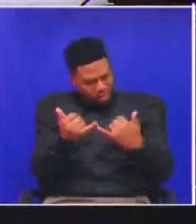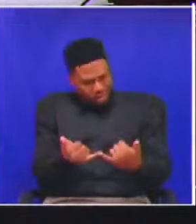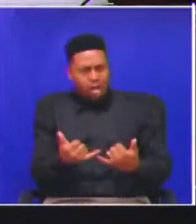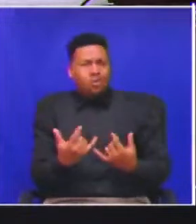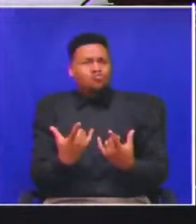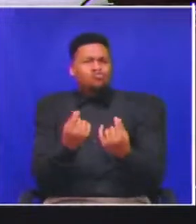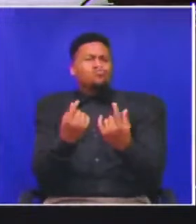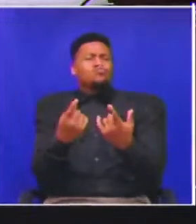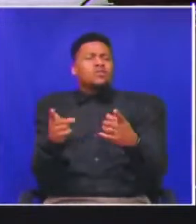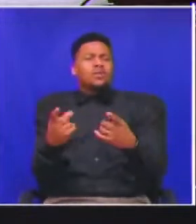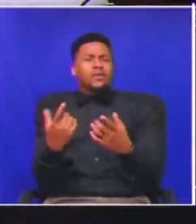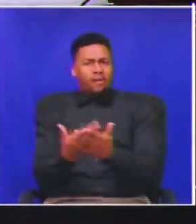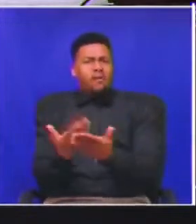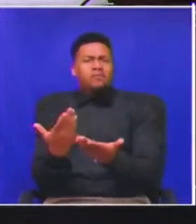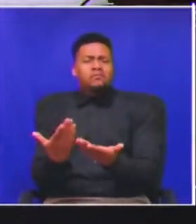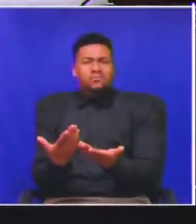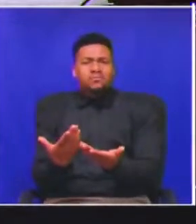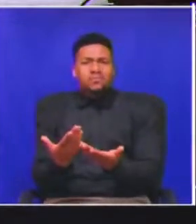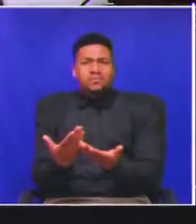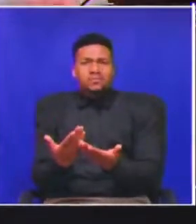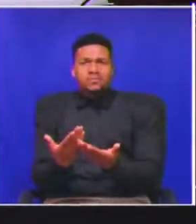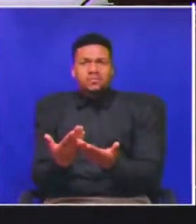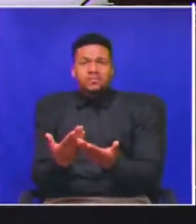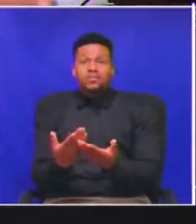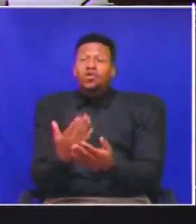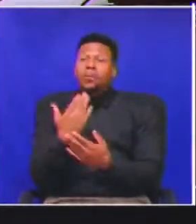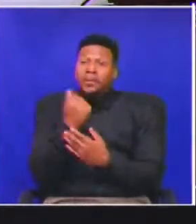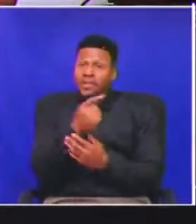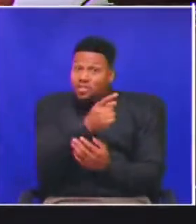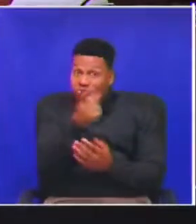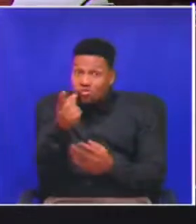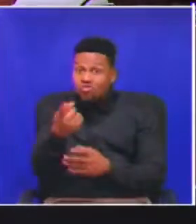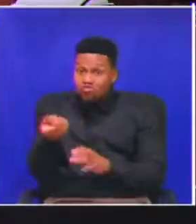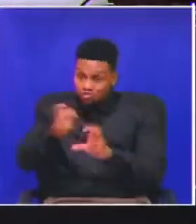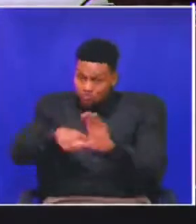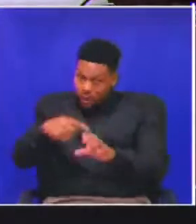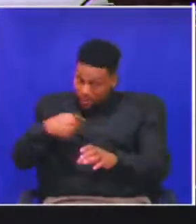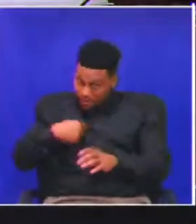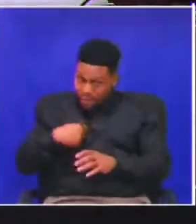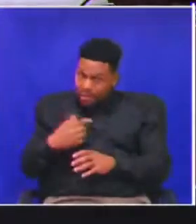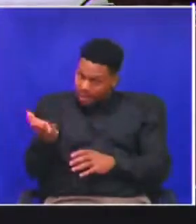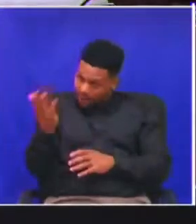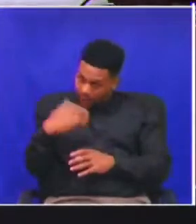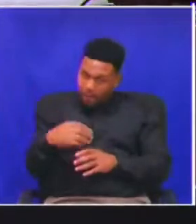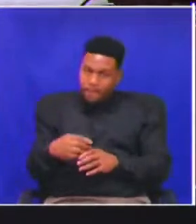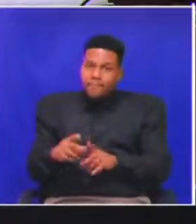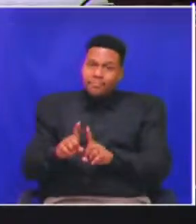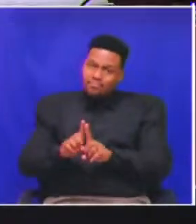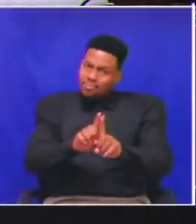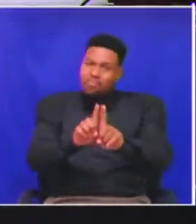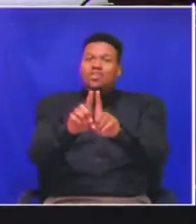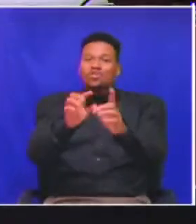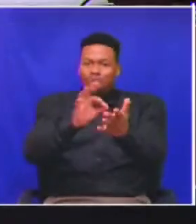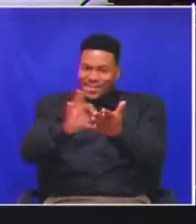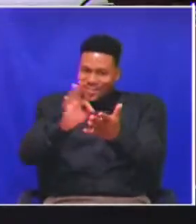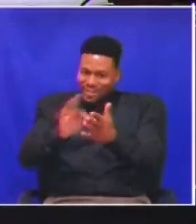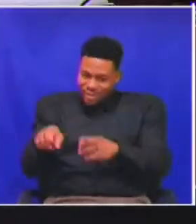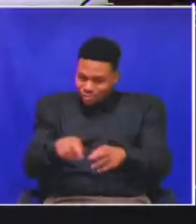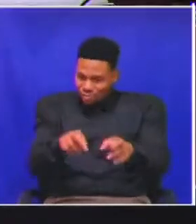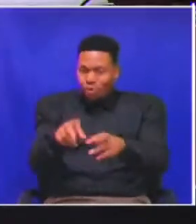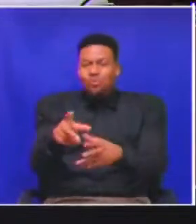you to join me one day to go and clean up one of the streets along which the visitors are going to